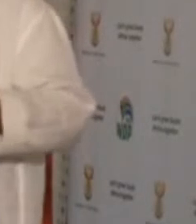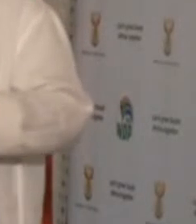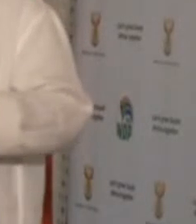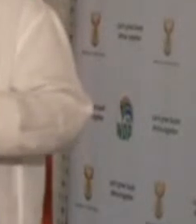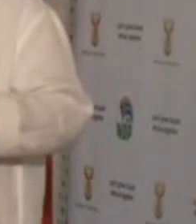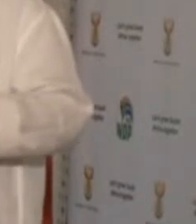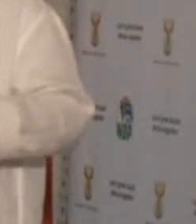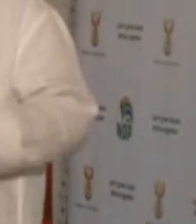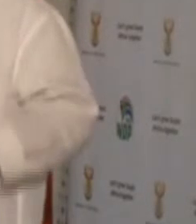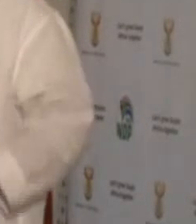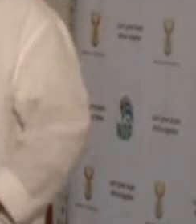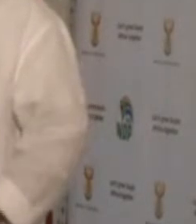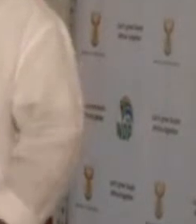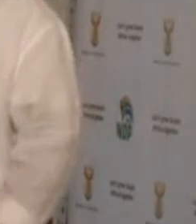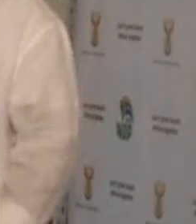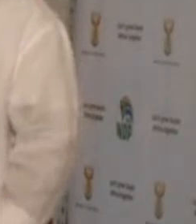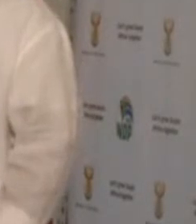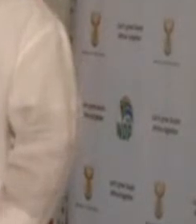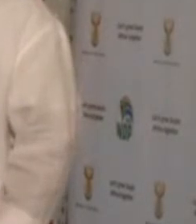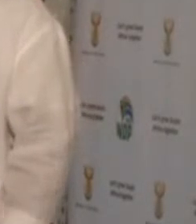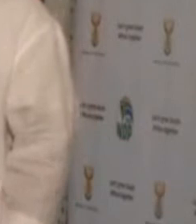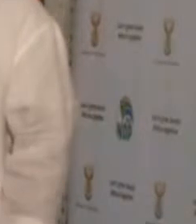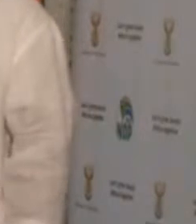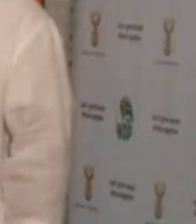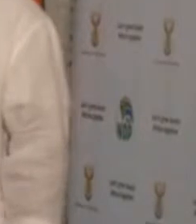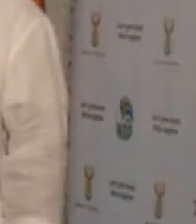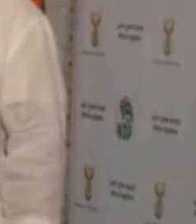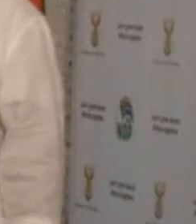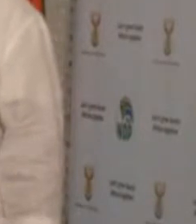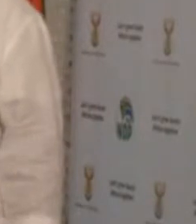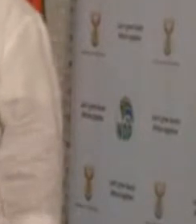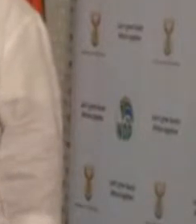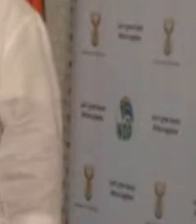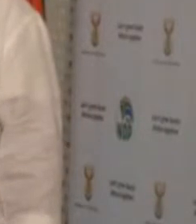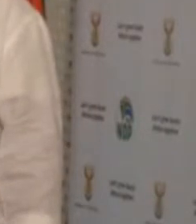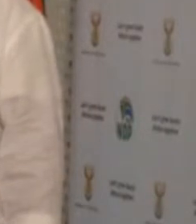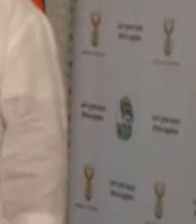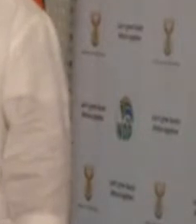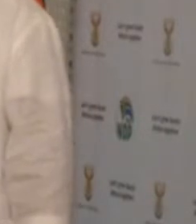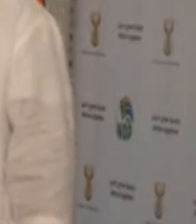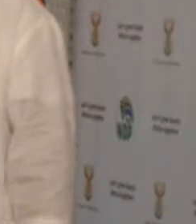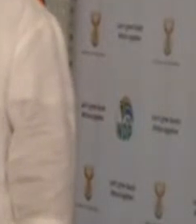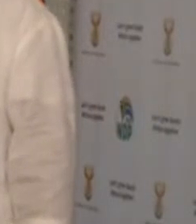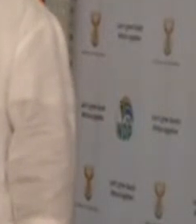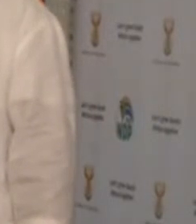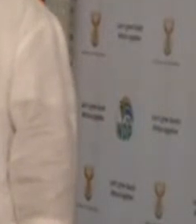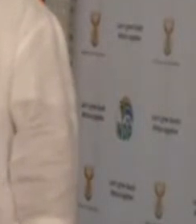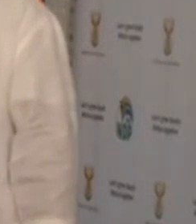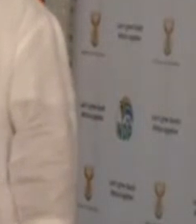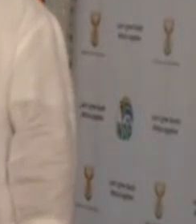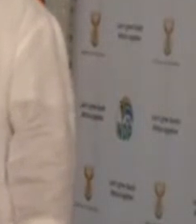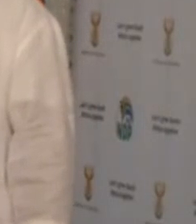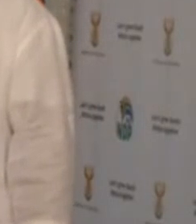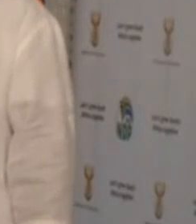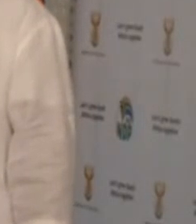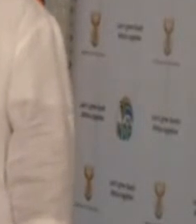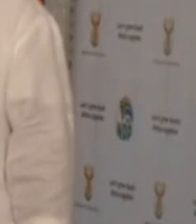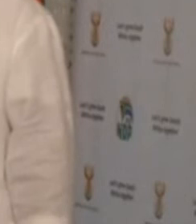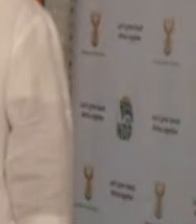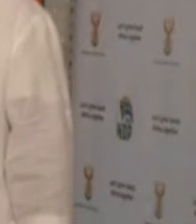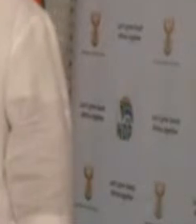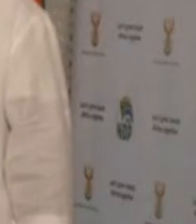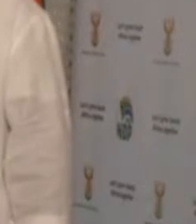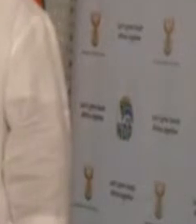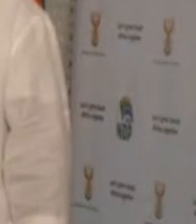disappearing. There are people who got money who were not supposed to get money. And I'm coming here specifically on